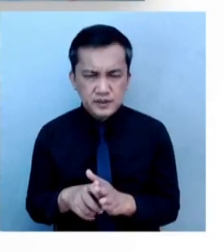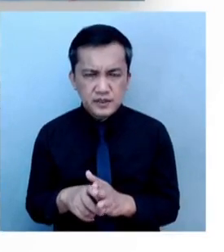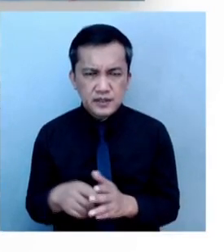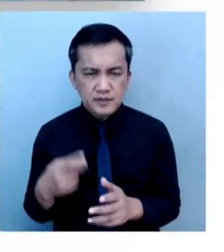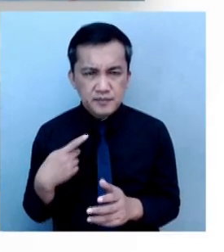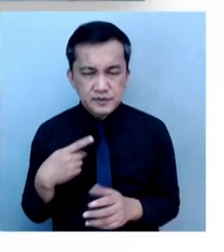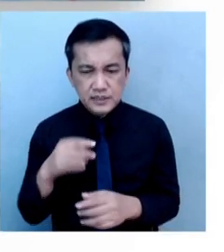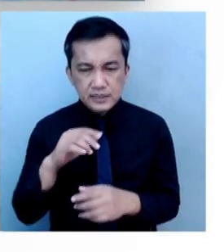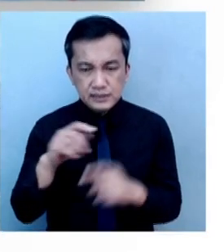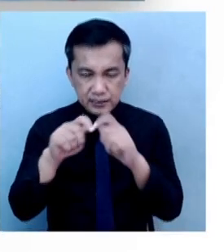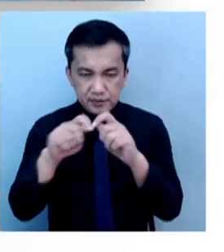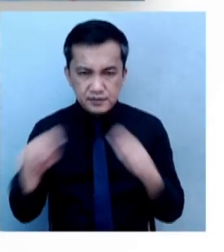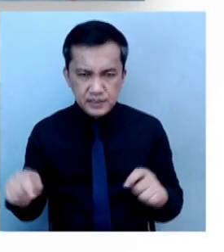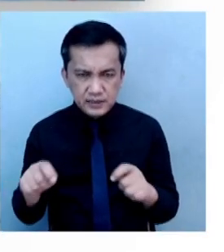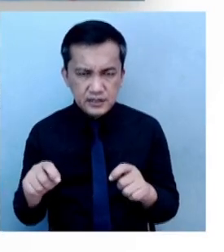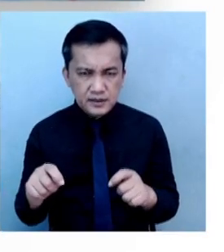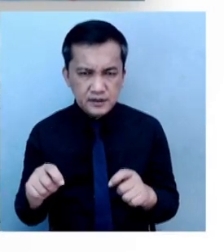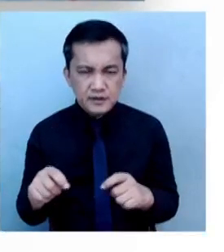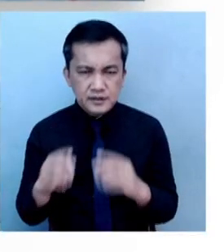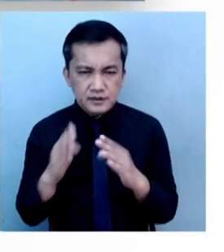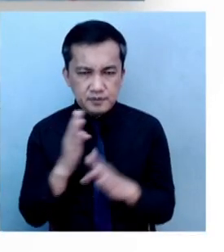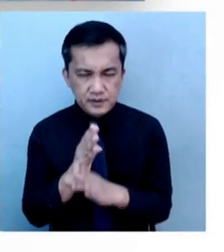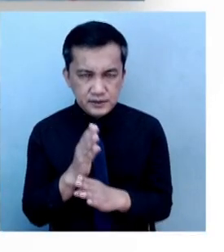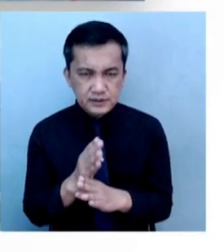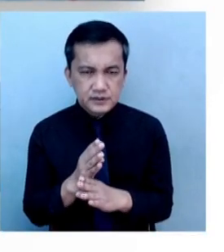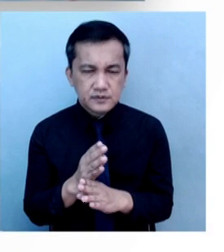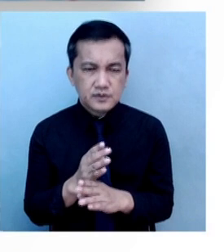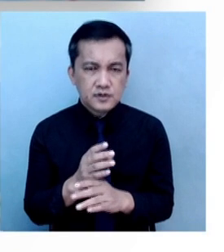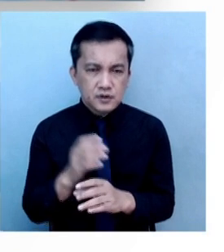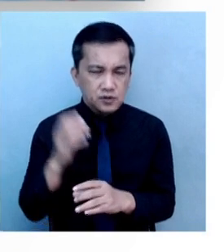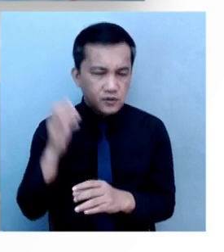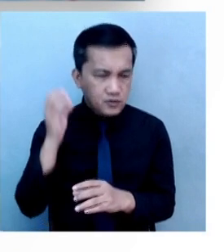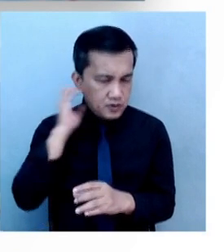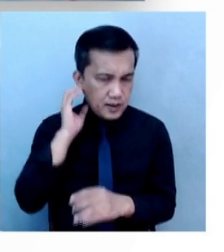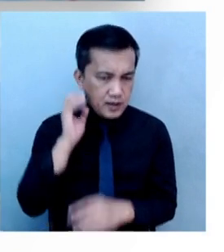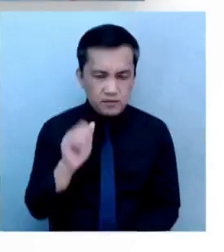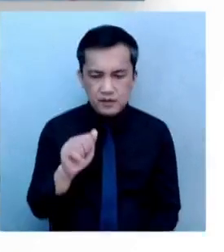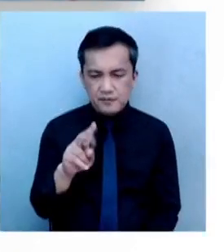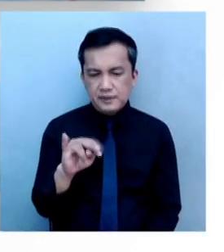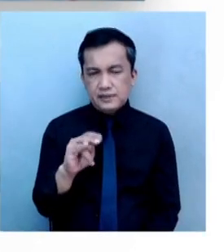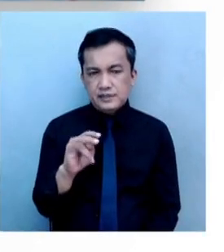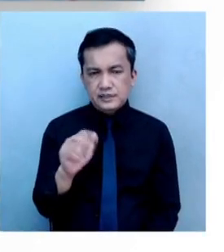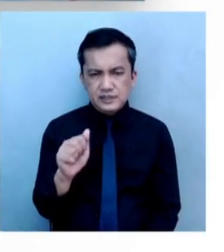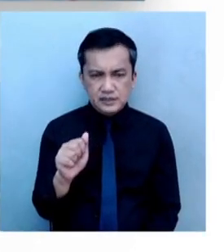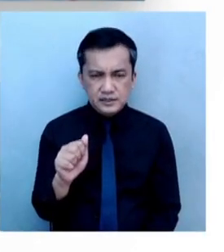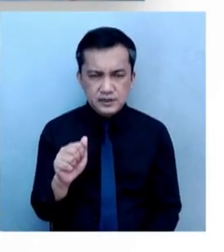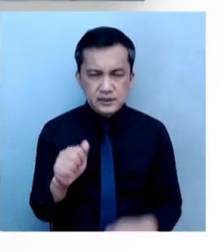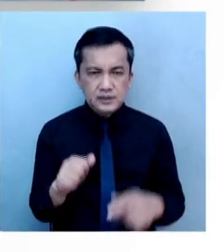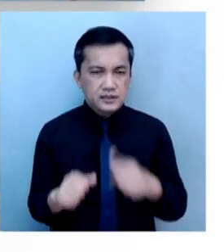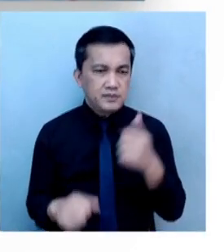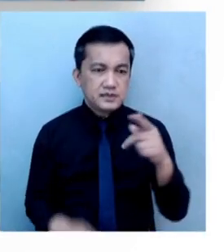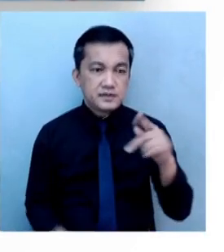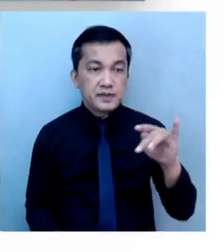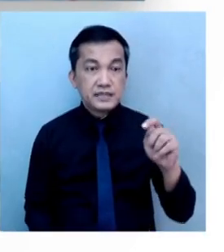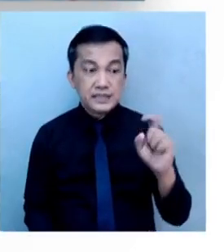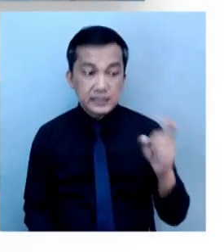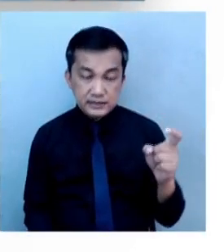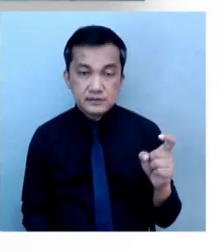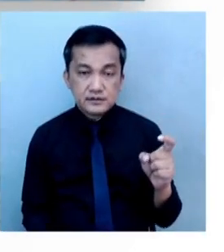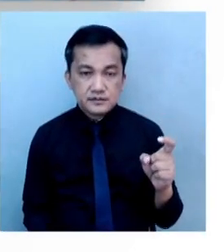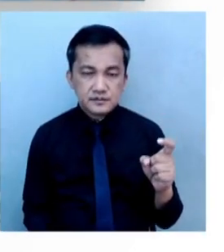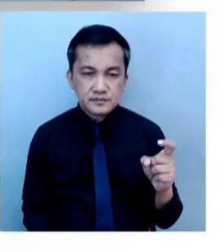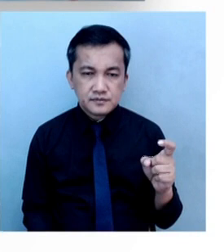Doon sa mga main terminal ng bus, sa Cubao, sa Avenida, yung iba sa PITX, yung mga ibang